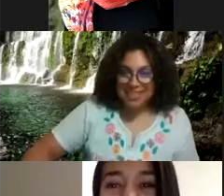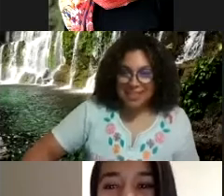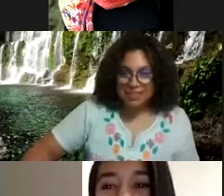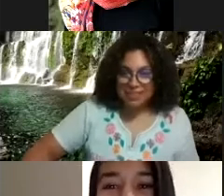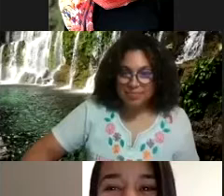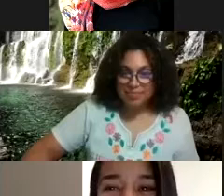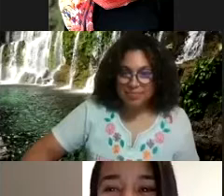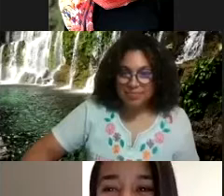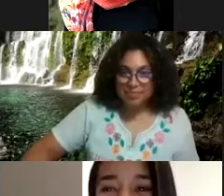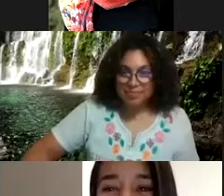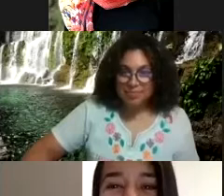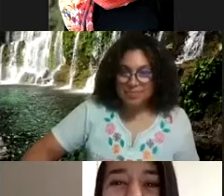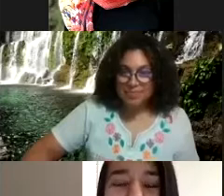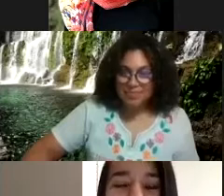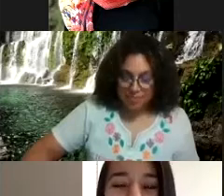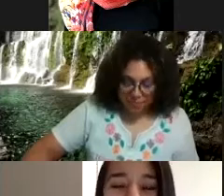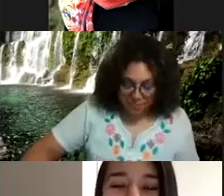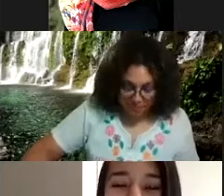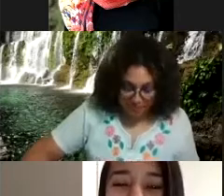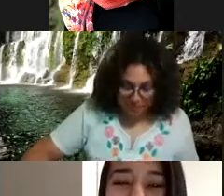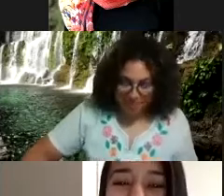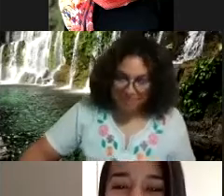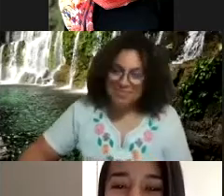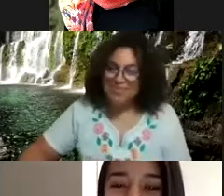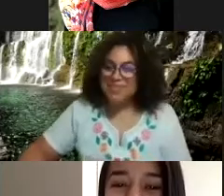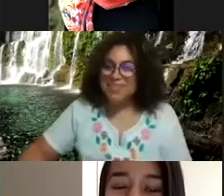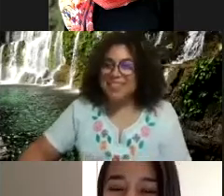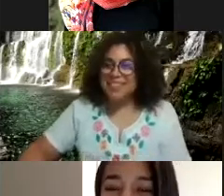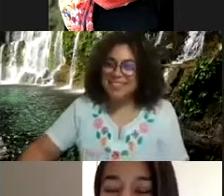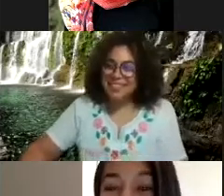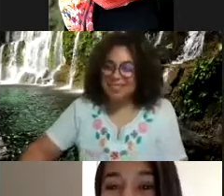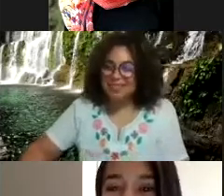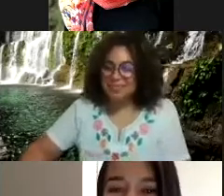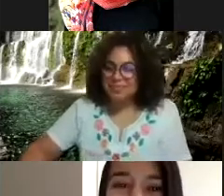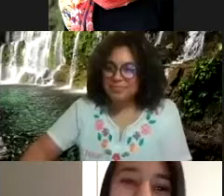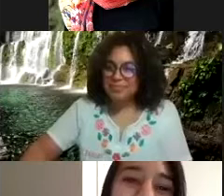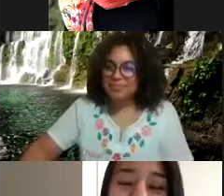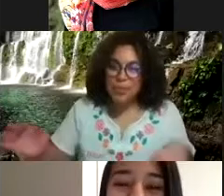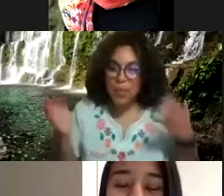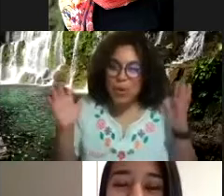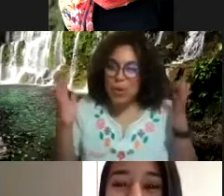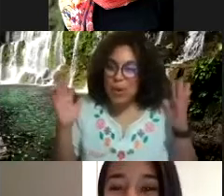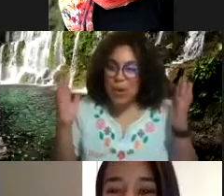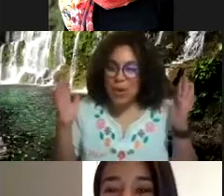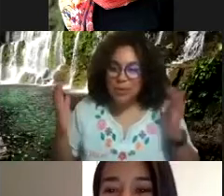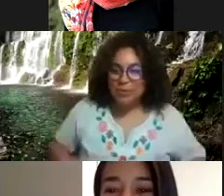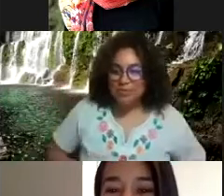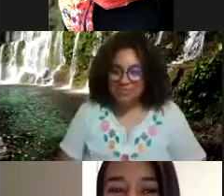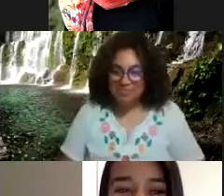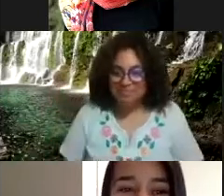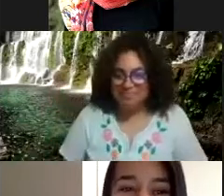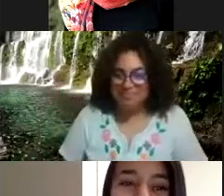All righty. Welcome, everyone. Welcome to our Latinx, Latina, Latino welcome. We're very excited